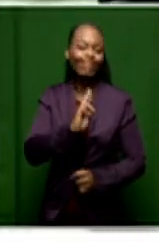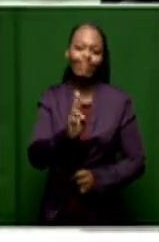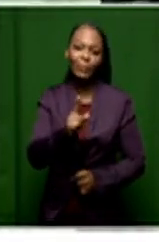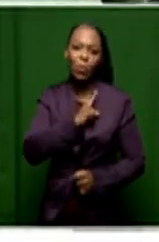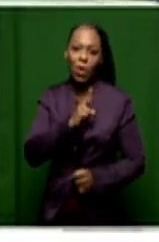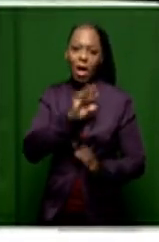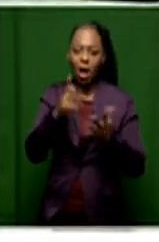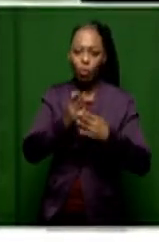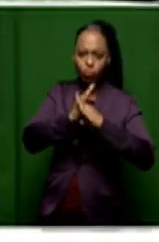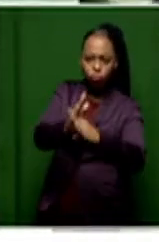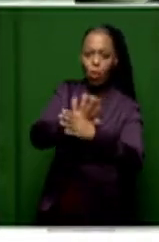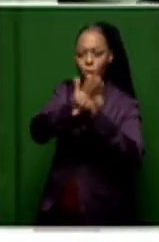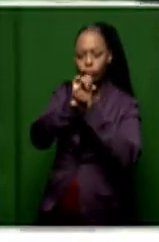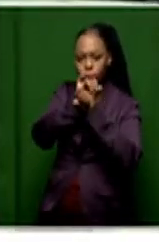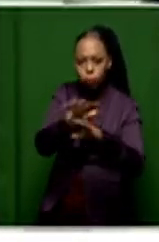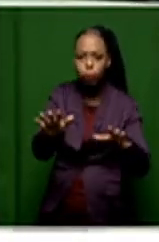virus as